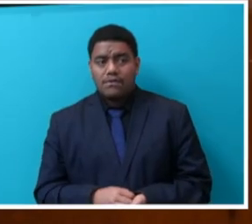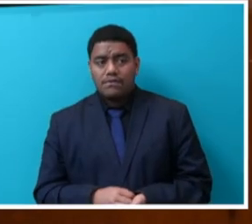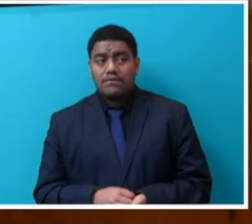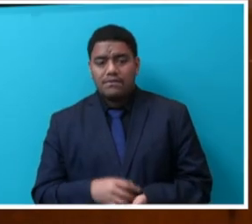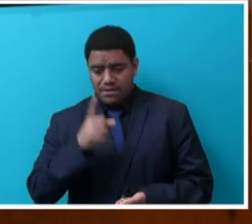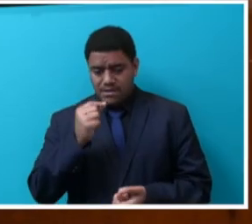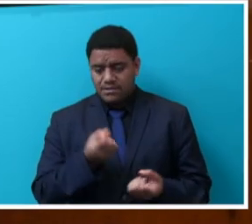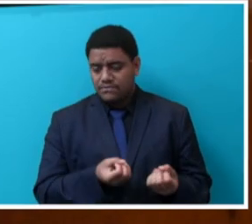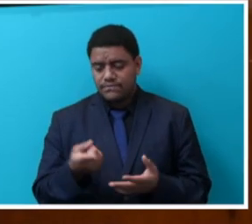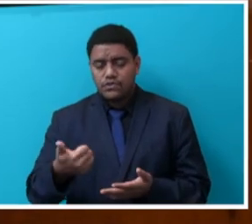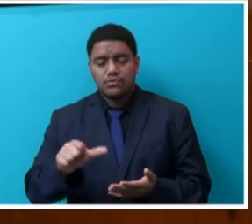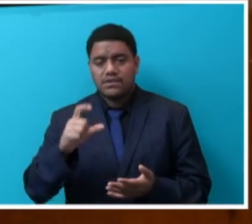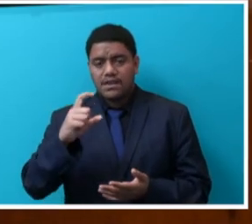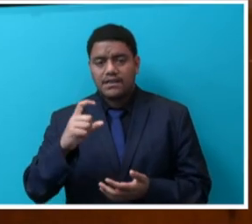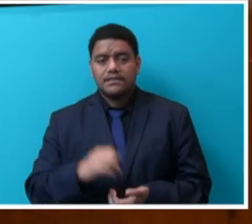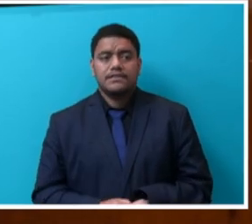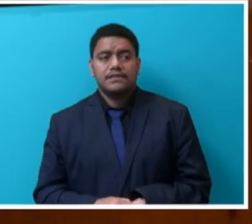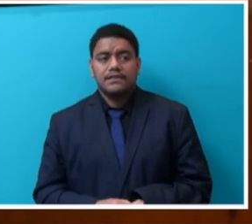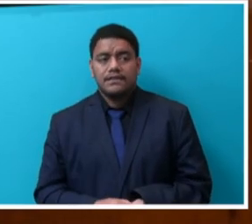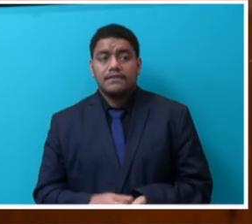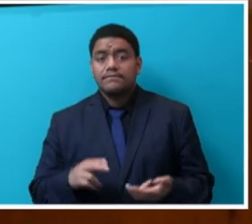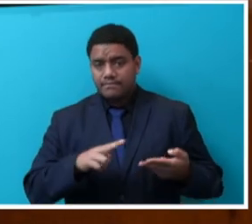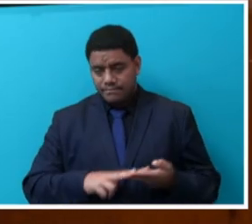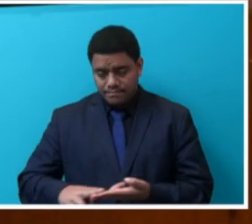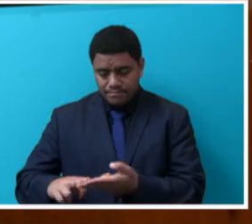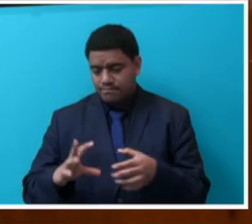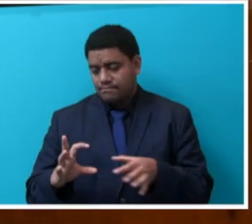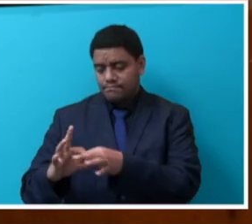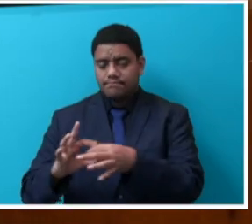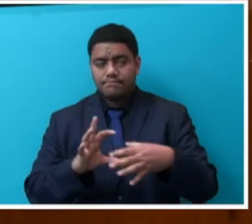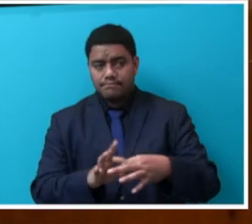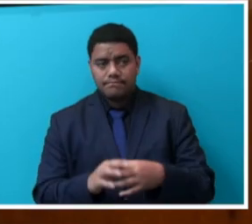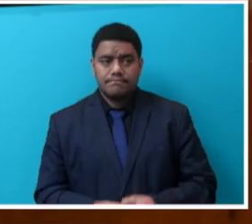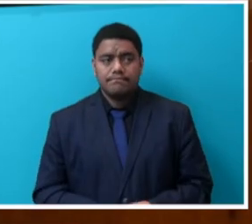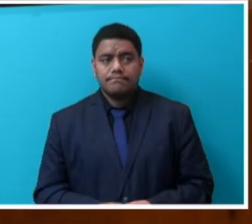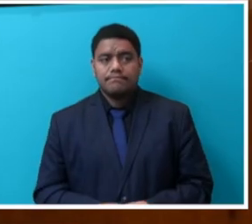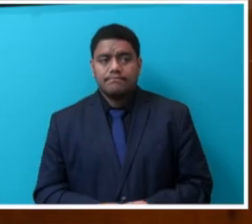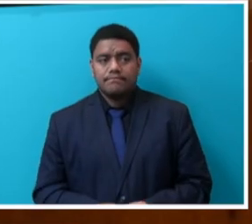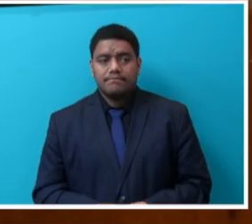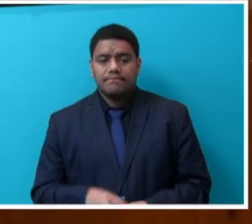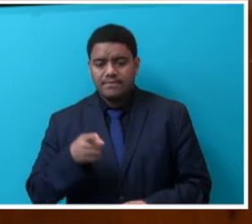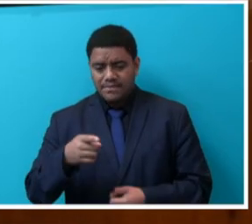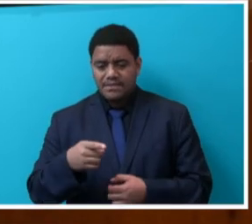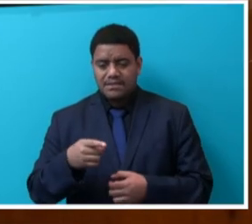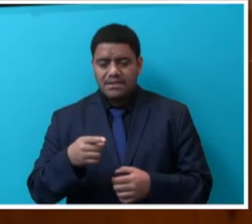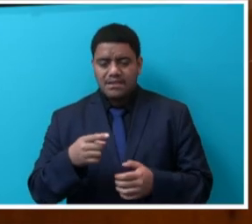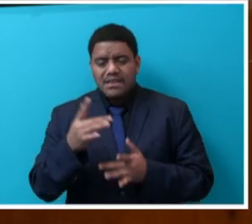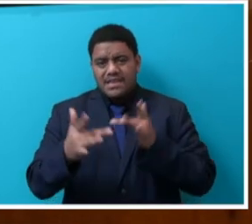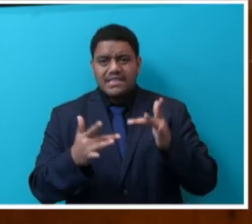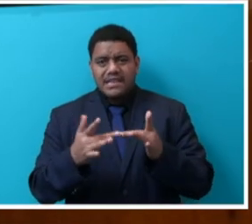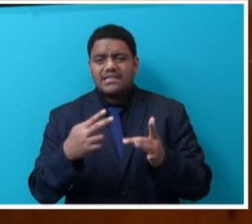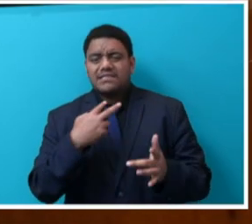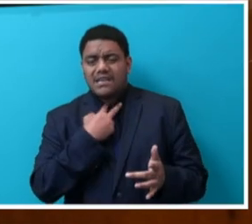cards. This was caused by a network connectivity issue affecting top-up machines in stores. The